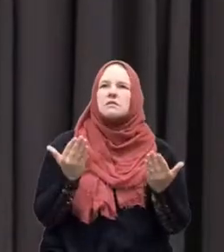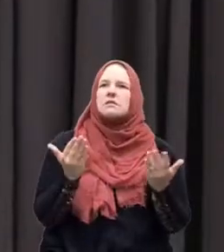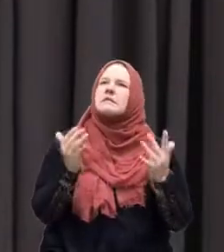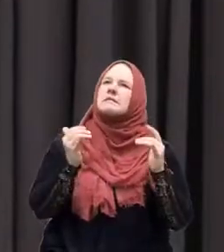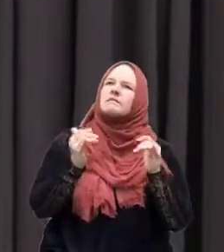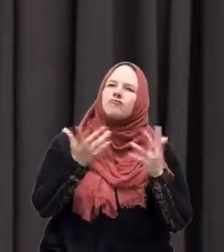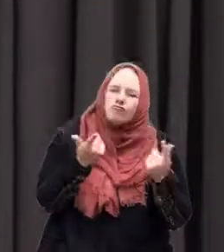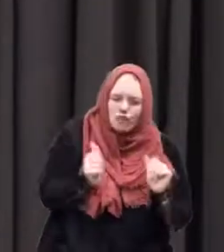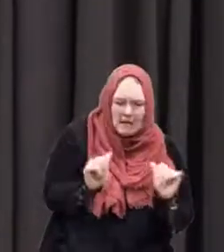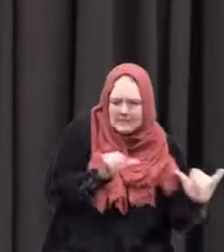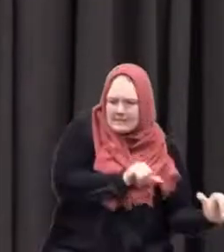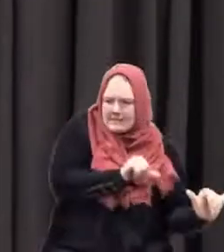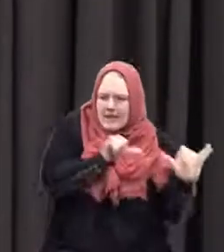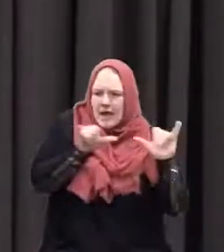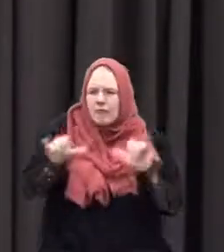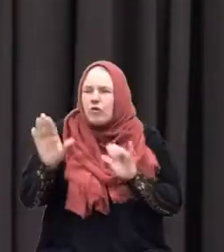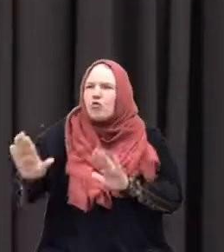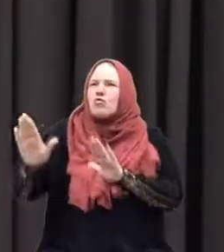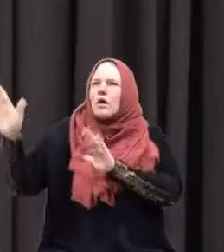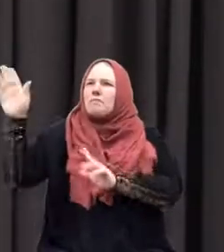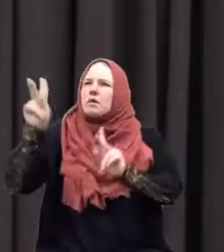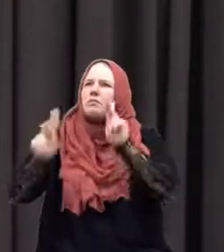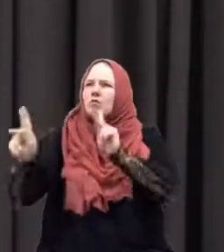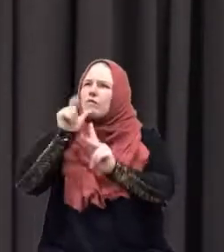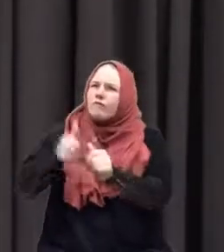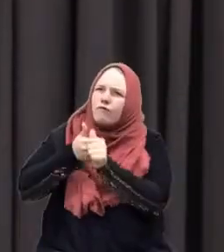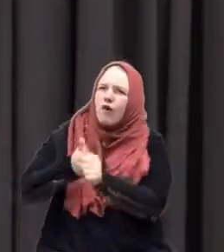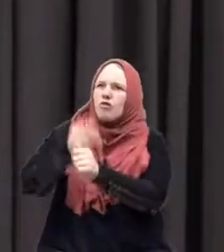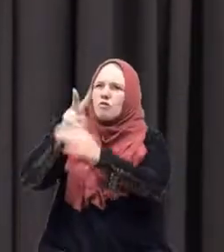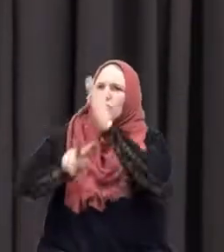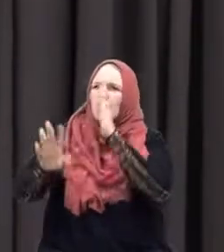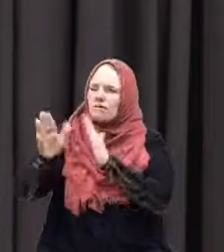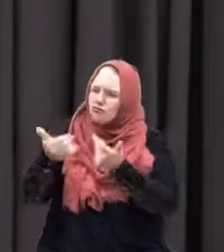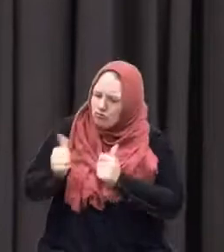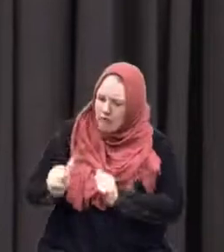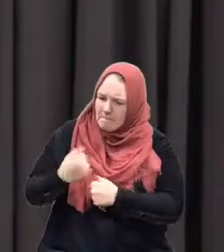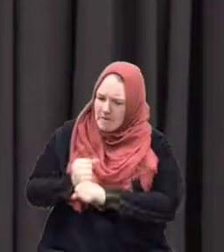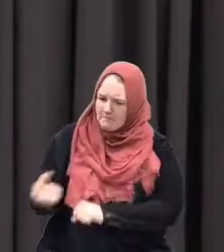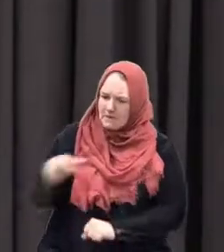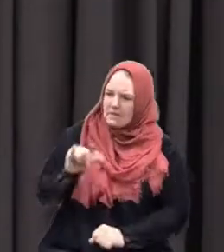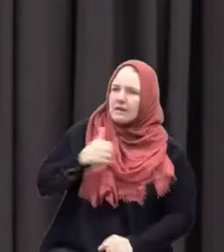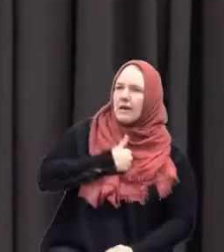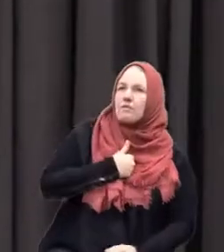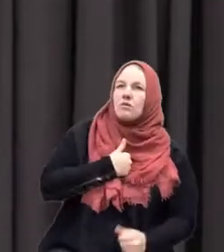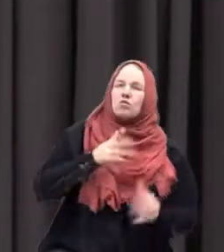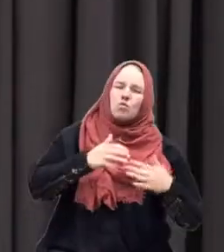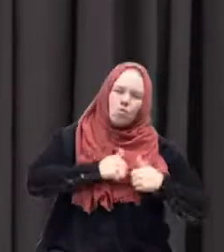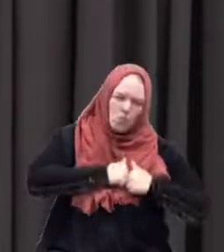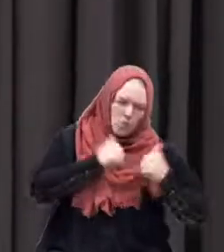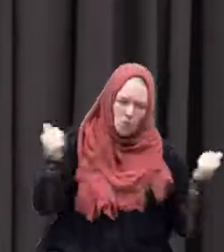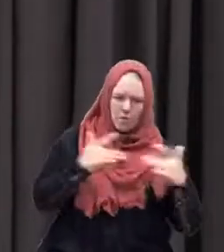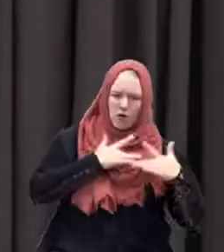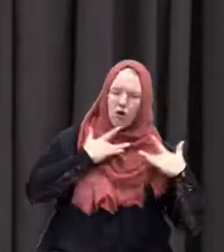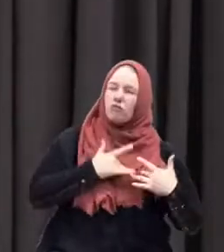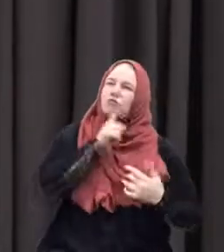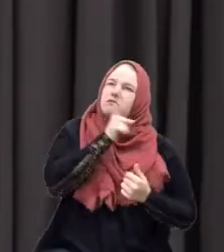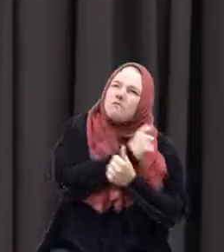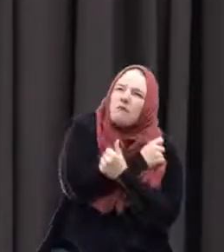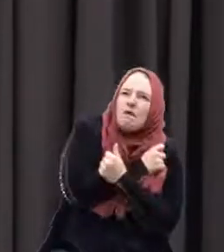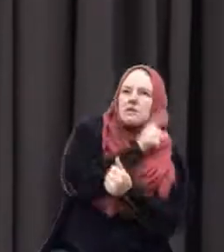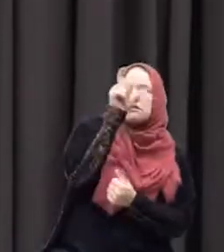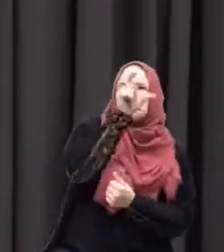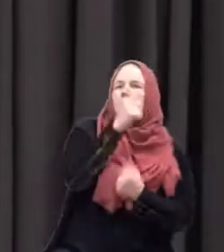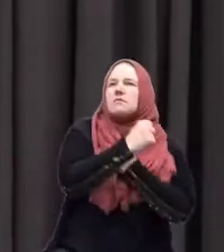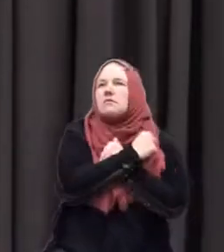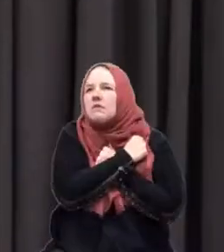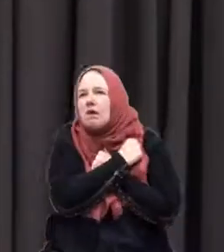similar to those great generations, to open our heart to love Allah and to love al-Islam and to